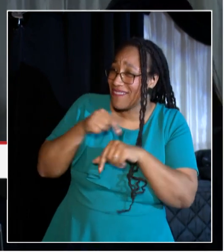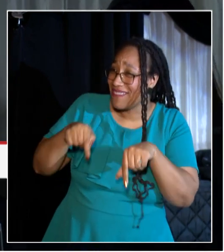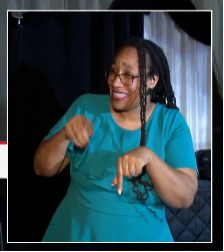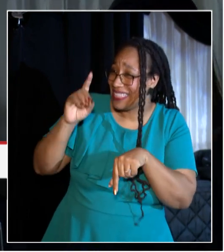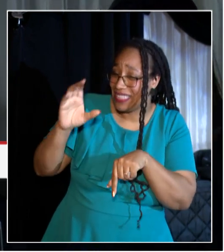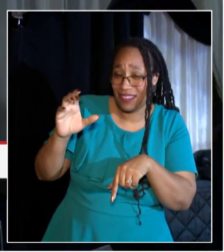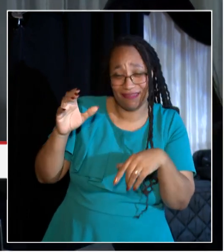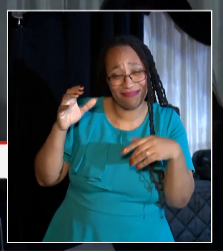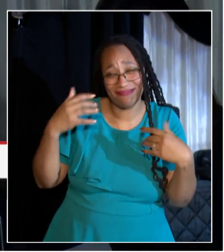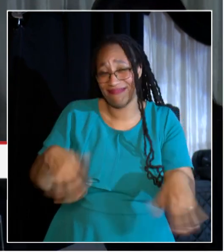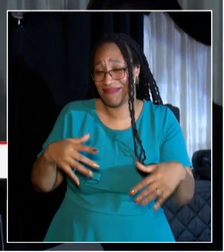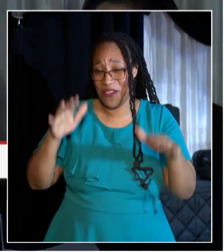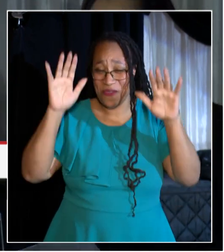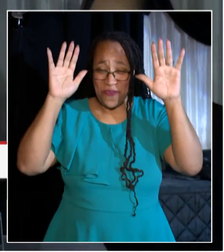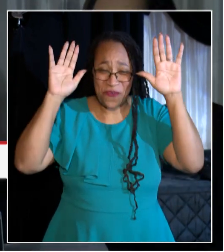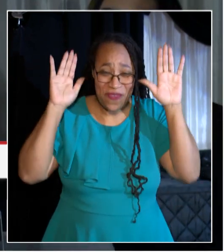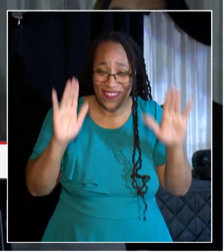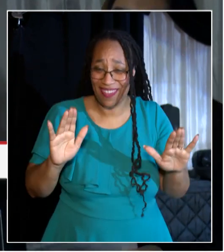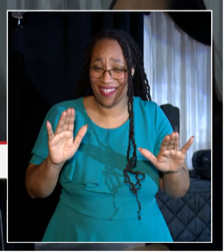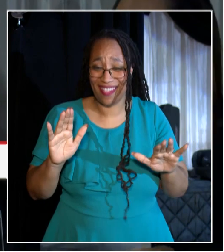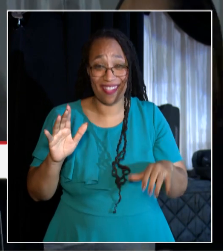DC